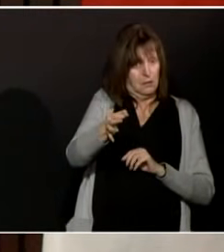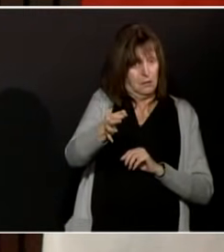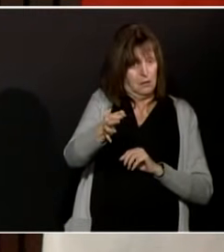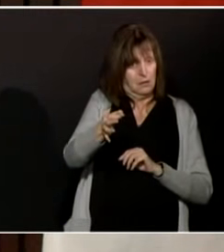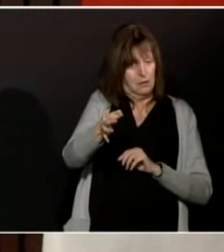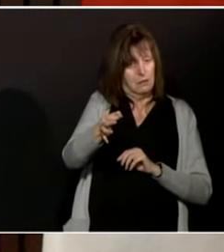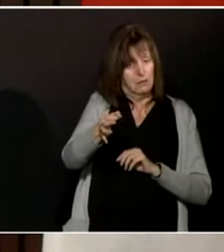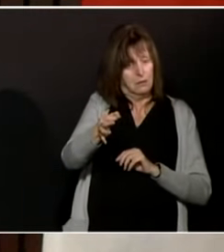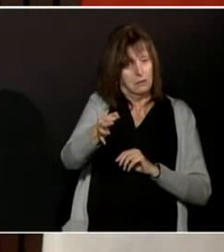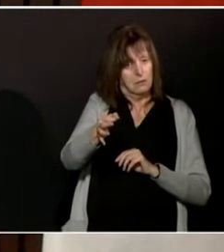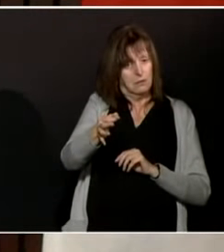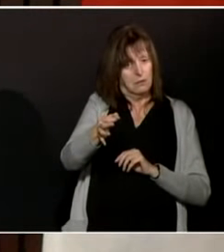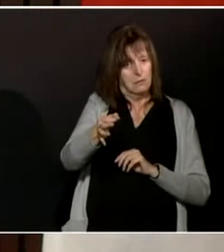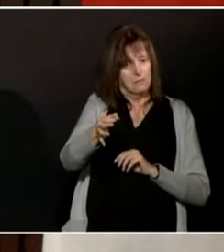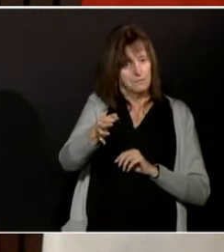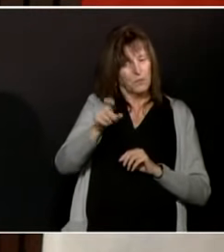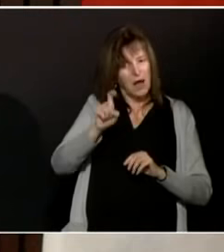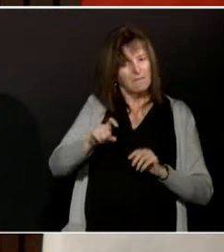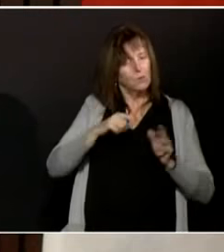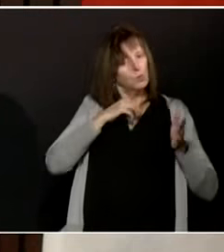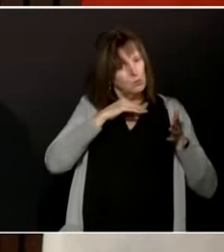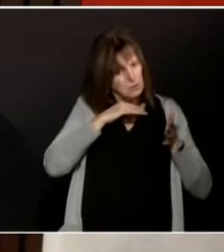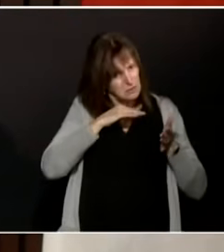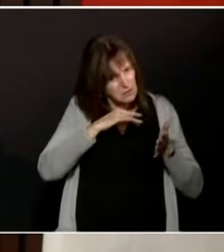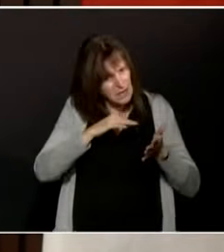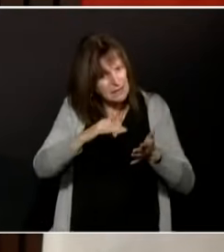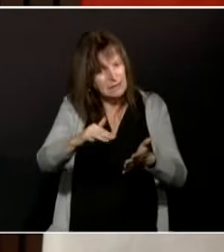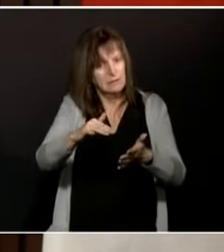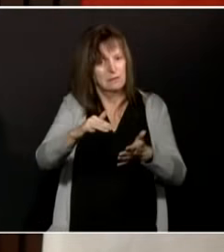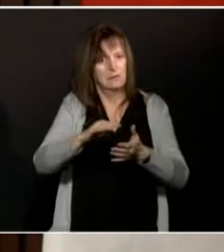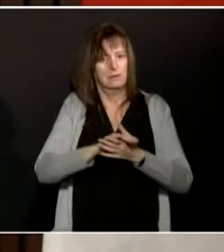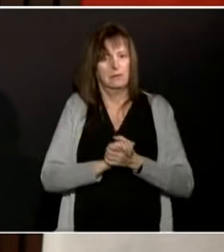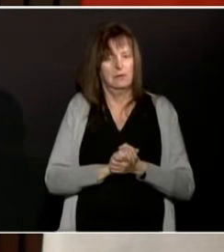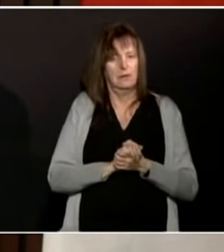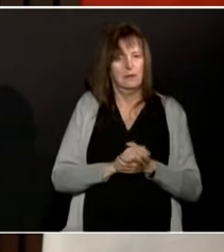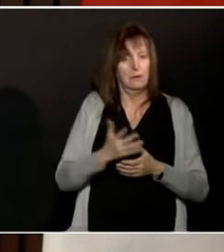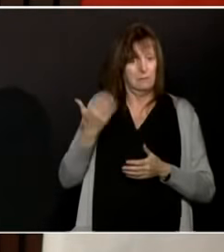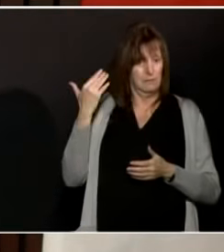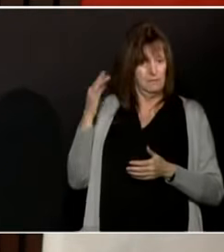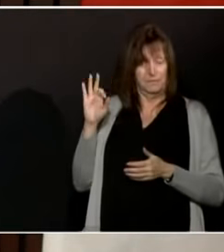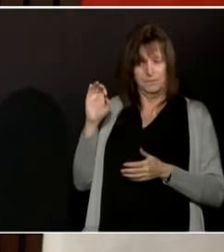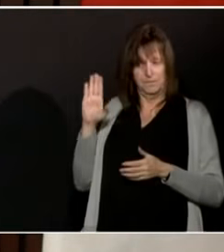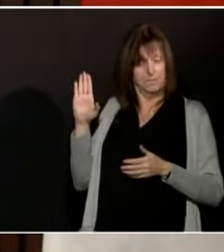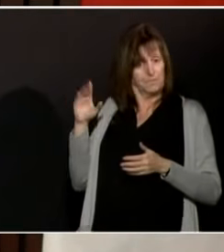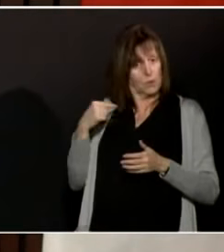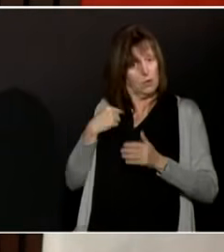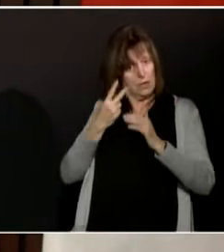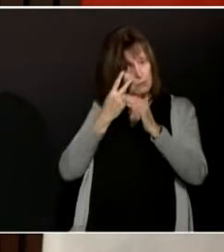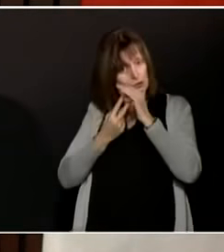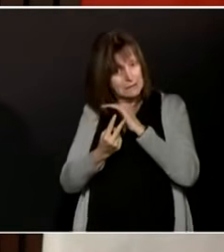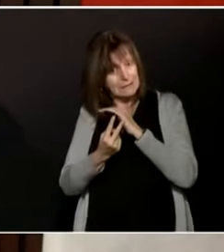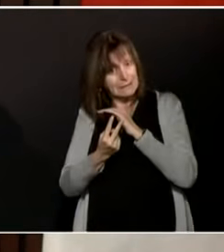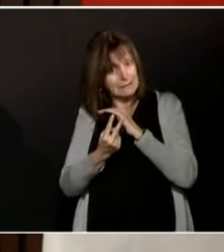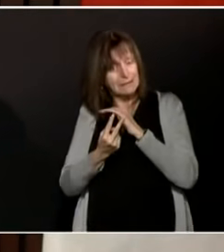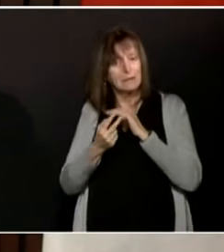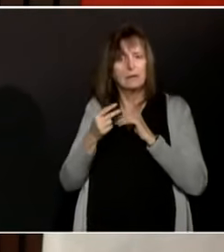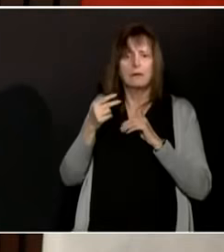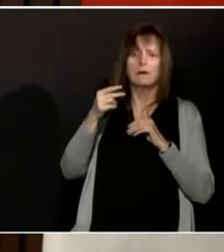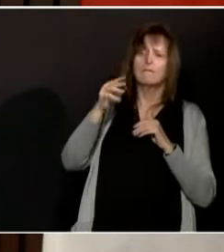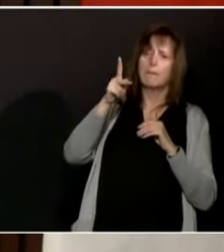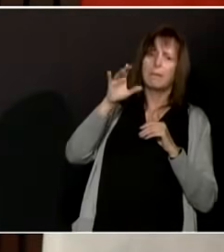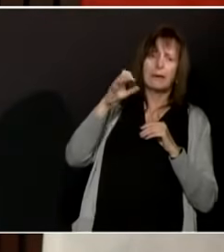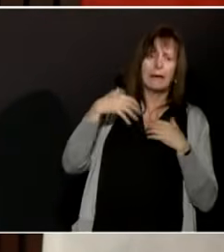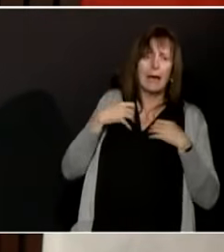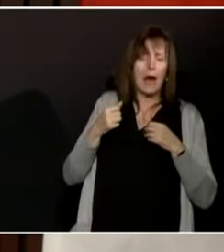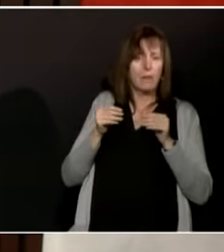So yes, this is what we were expecting moving forward if we relax public health measures.